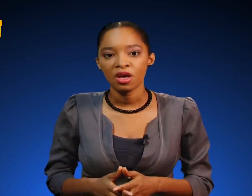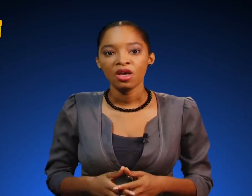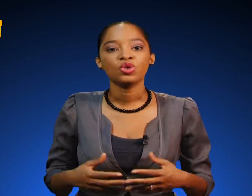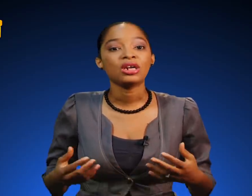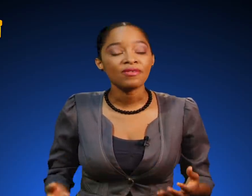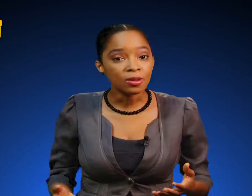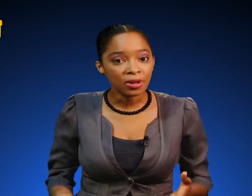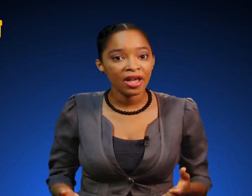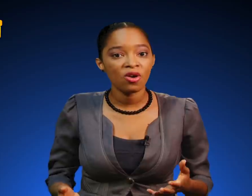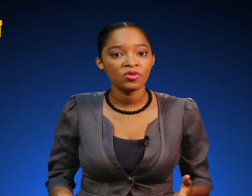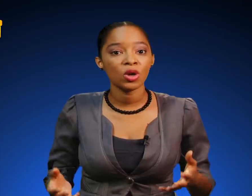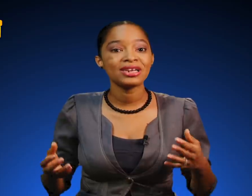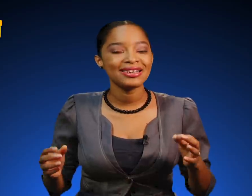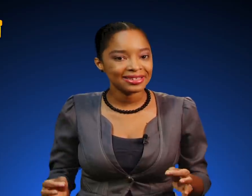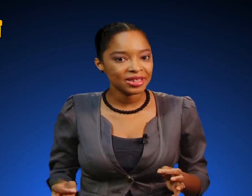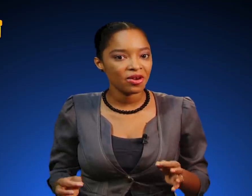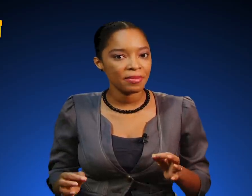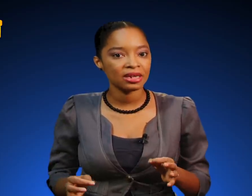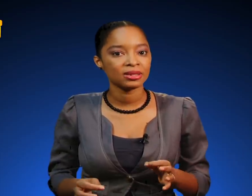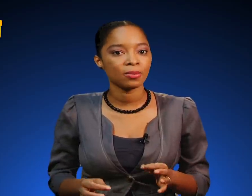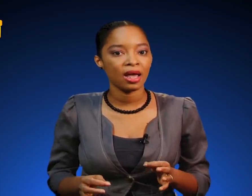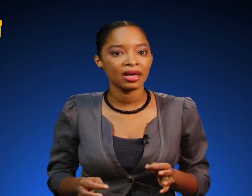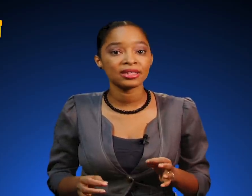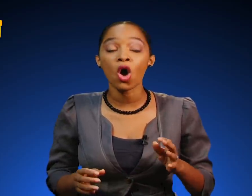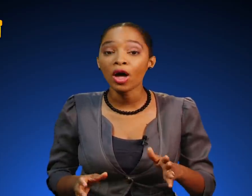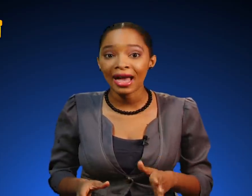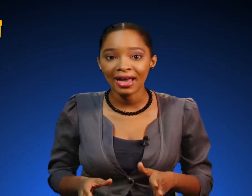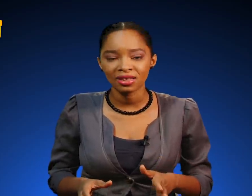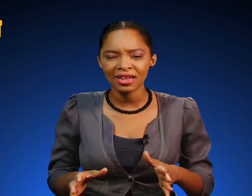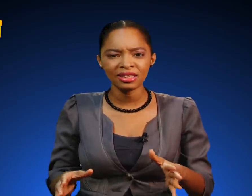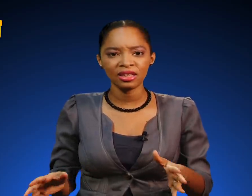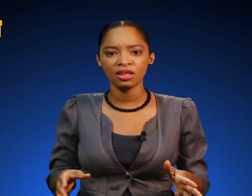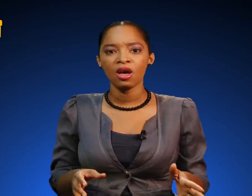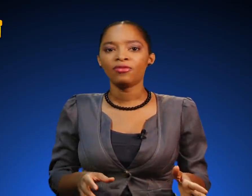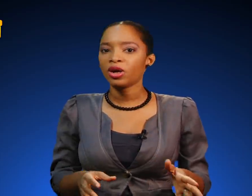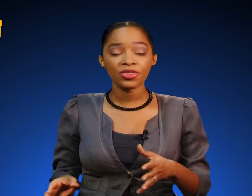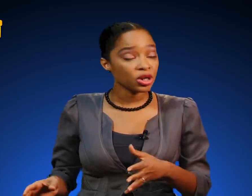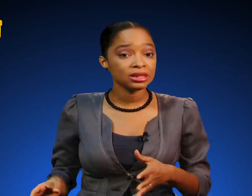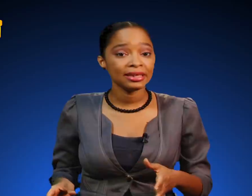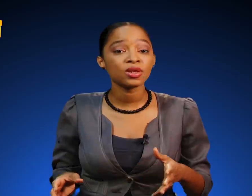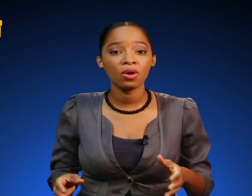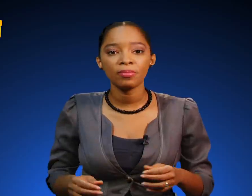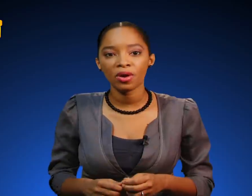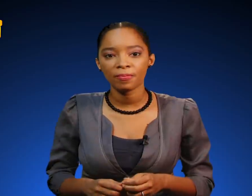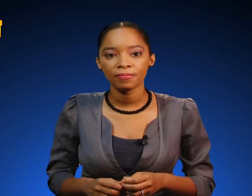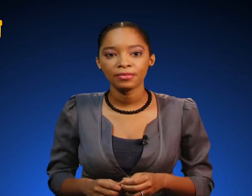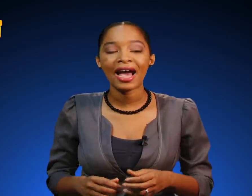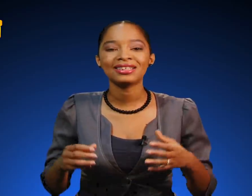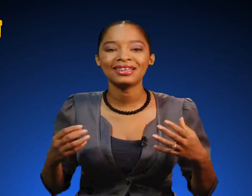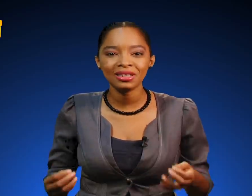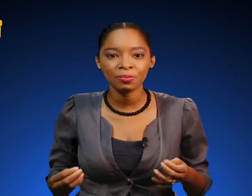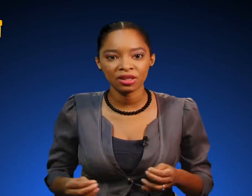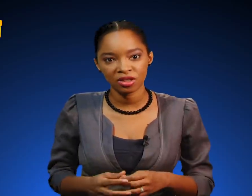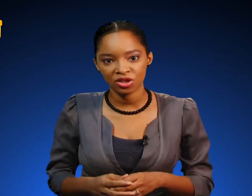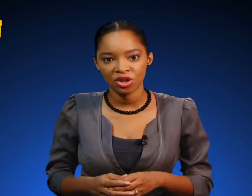prepared. You should have a supply of your necessary medical supplies on hand, ideally for 30 days or more.